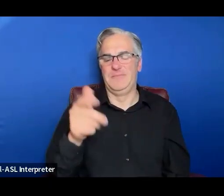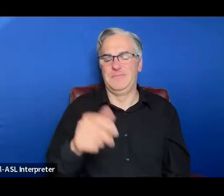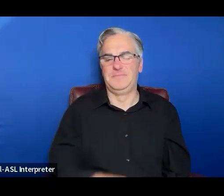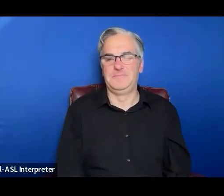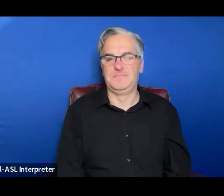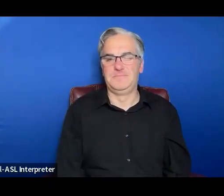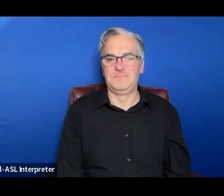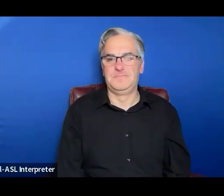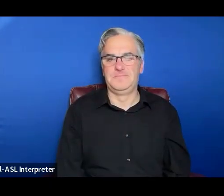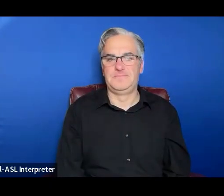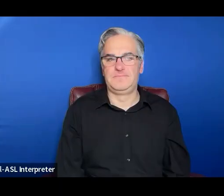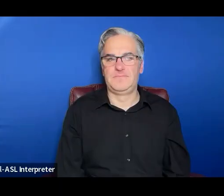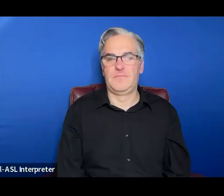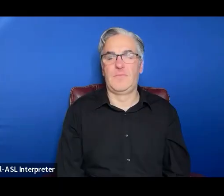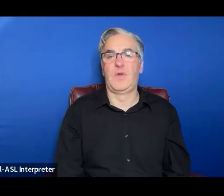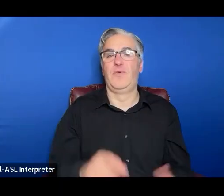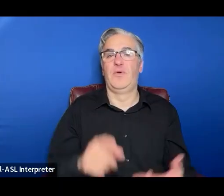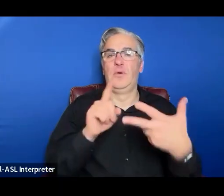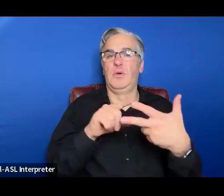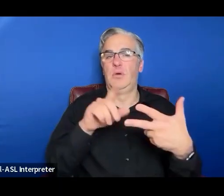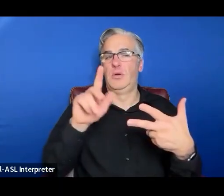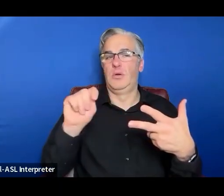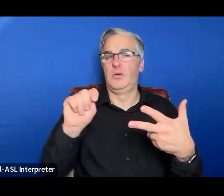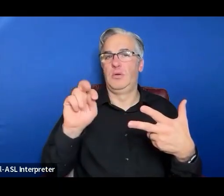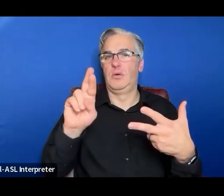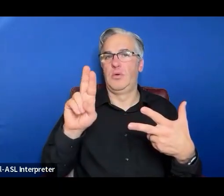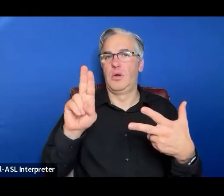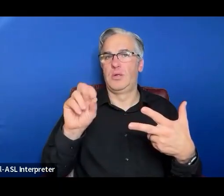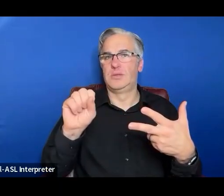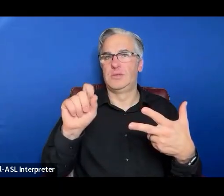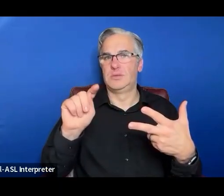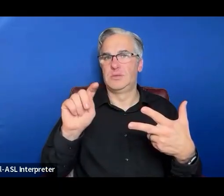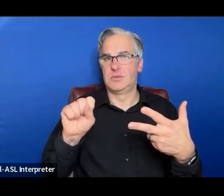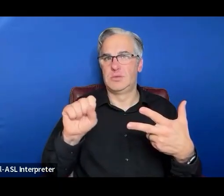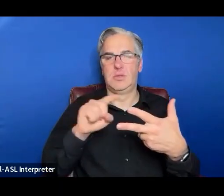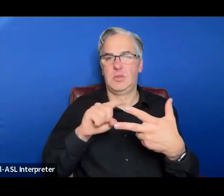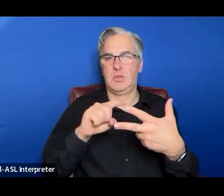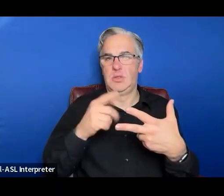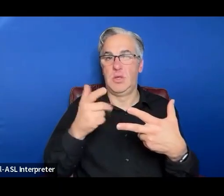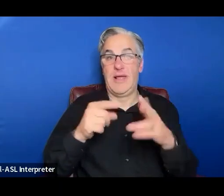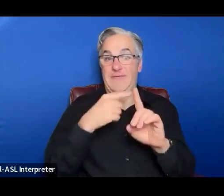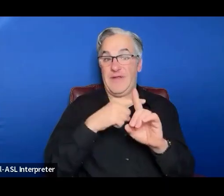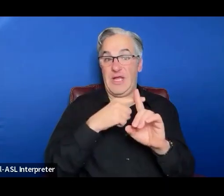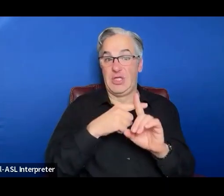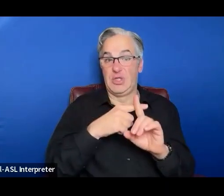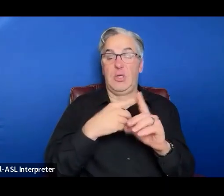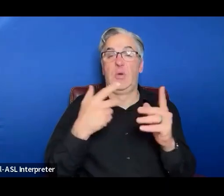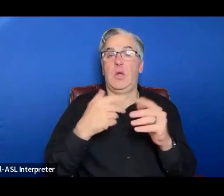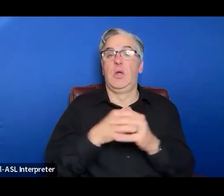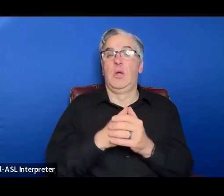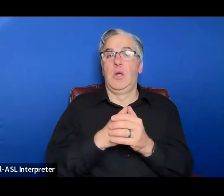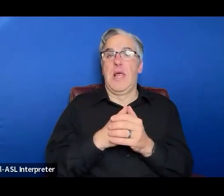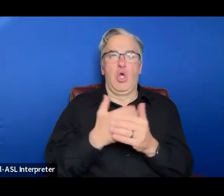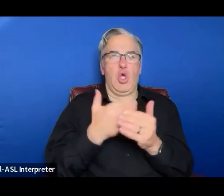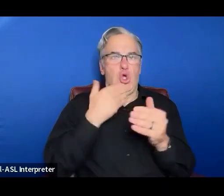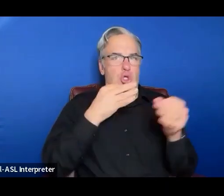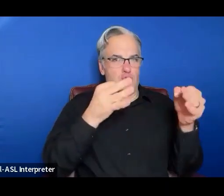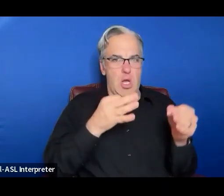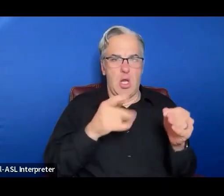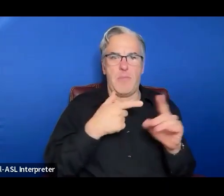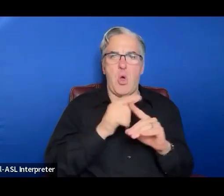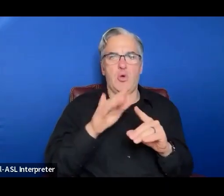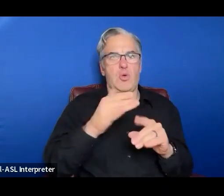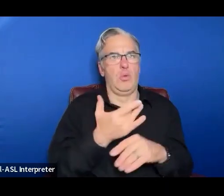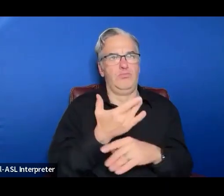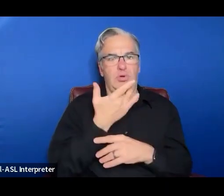problem. For a trust, the advantage is that it's very good at having instructions about what